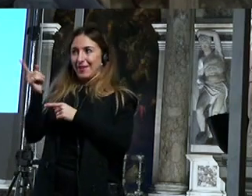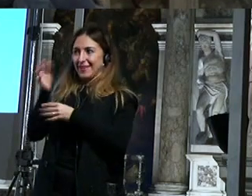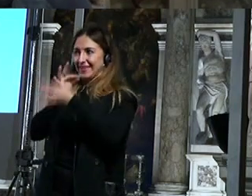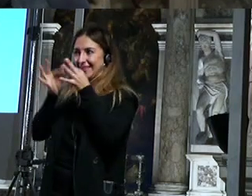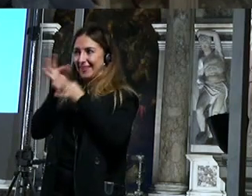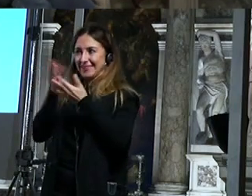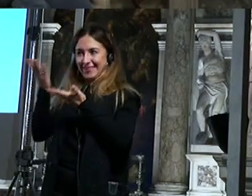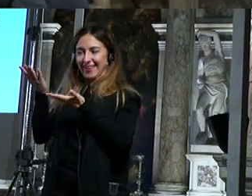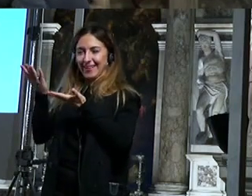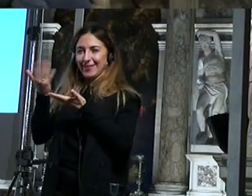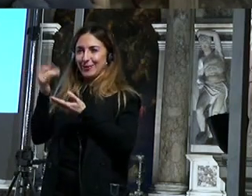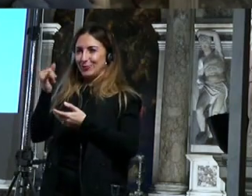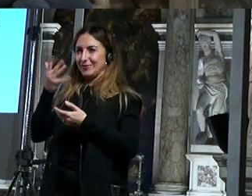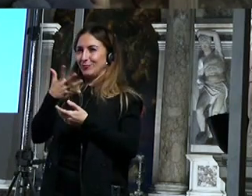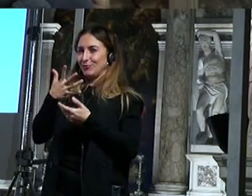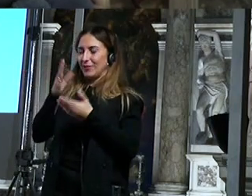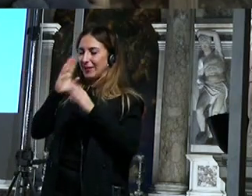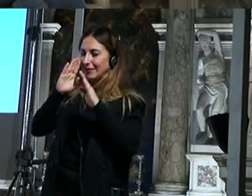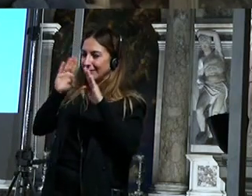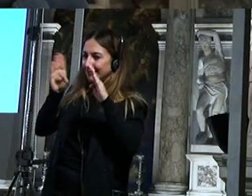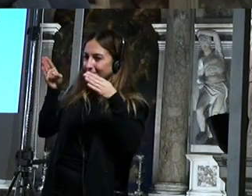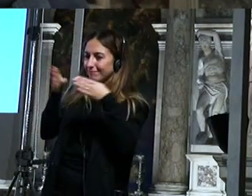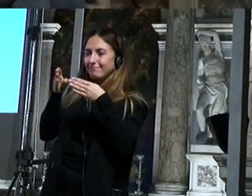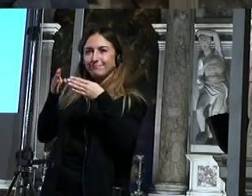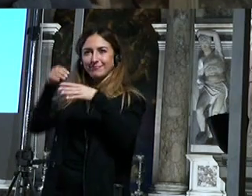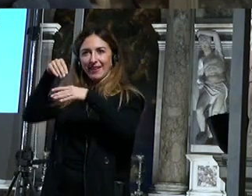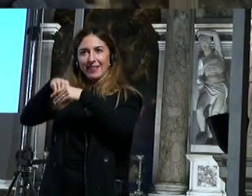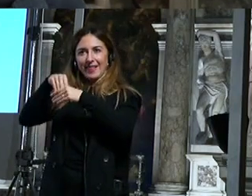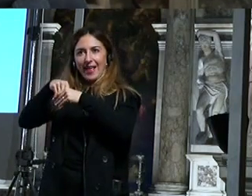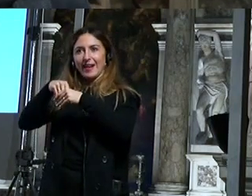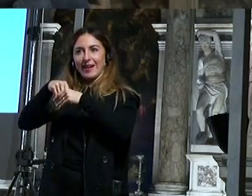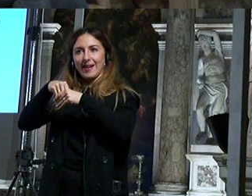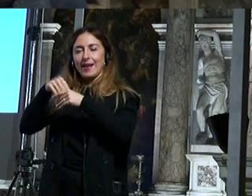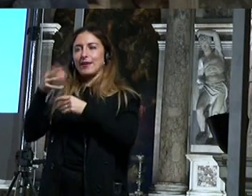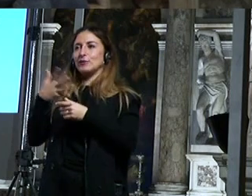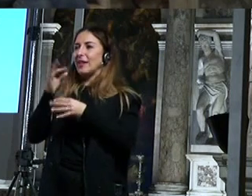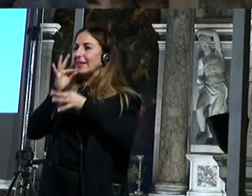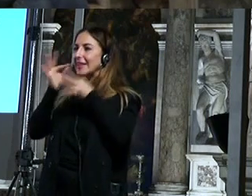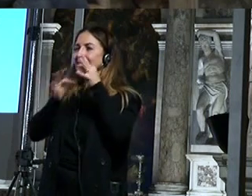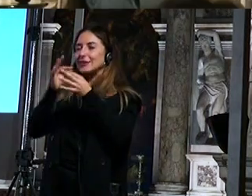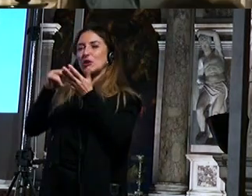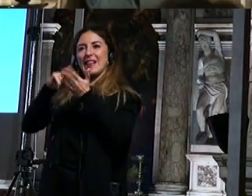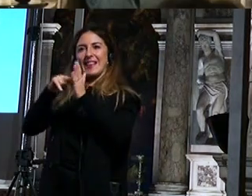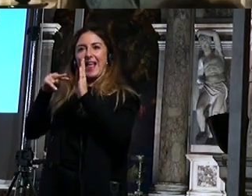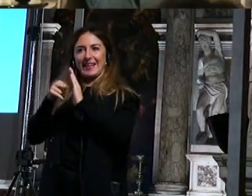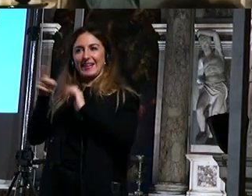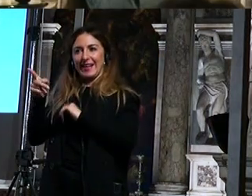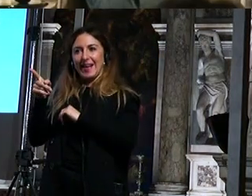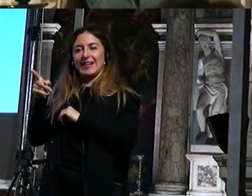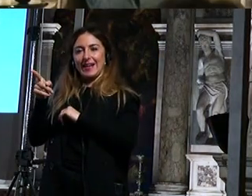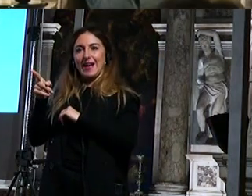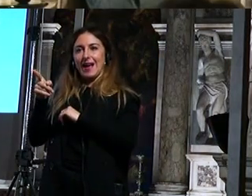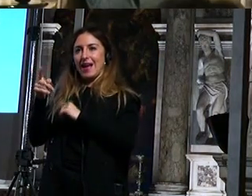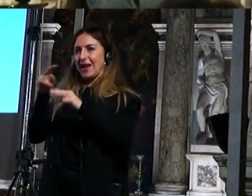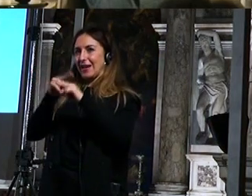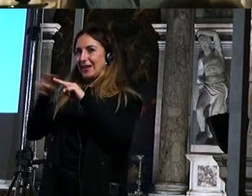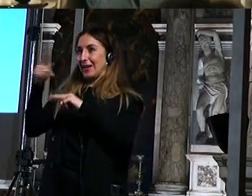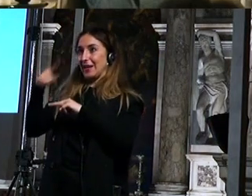the technical term. By her grown daughter who lives in New York, and this is in Israel.